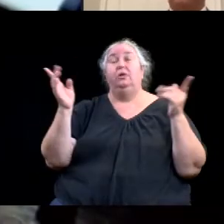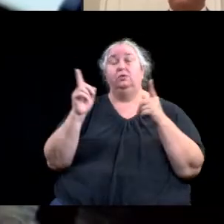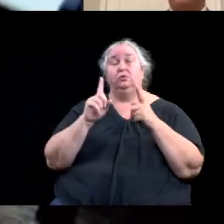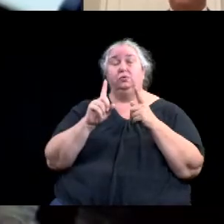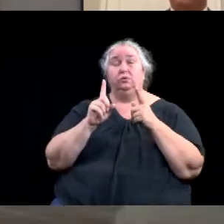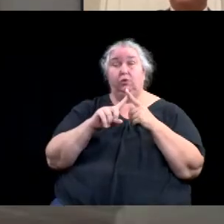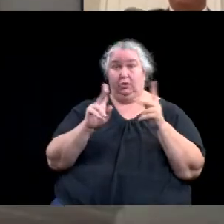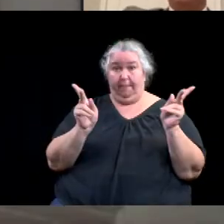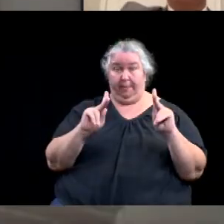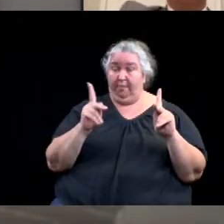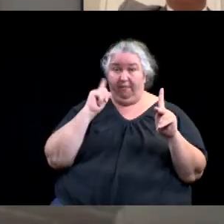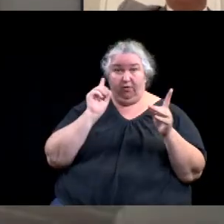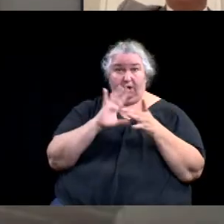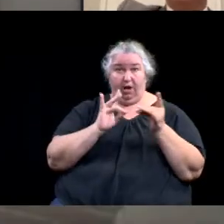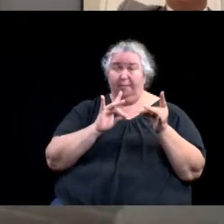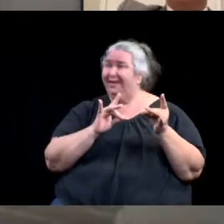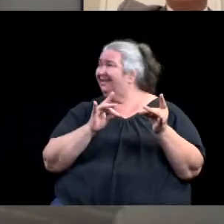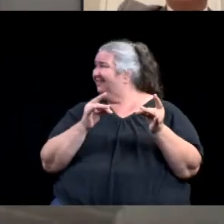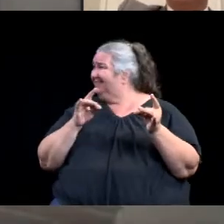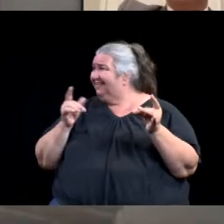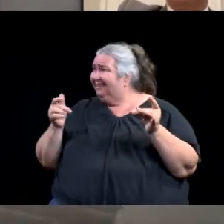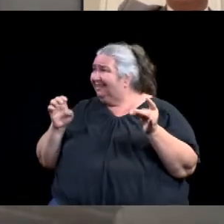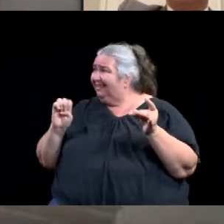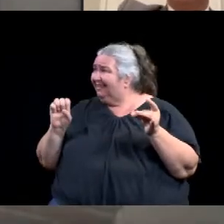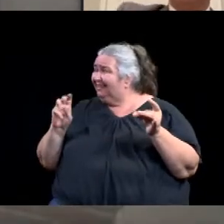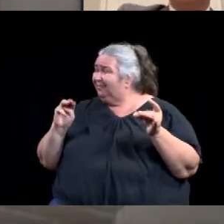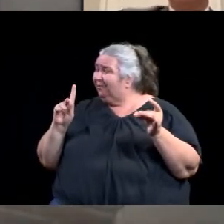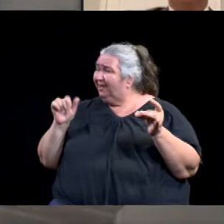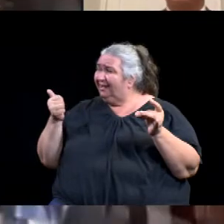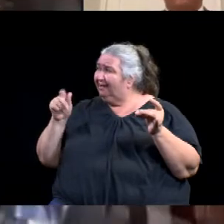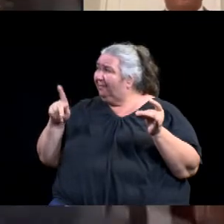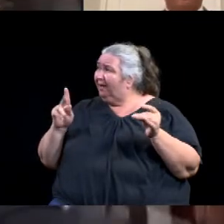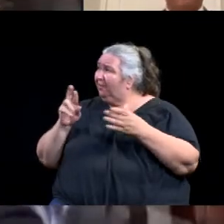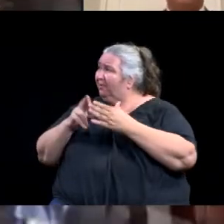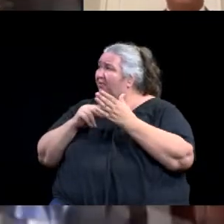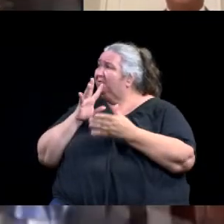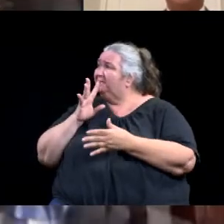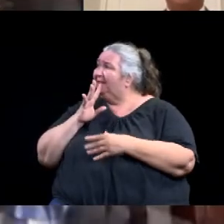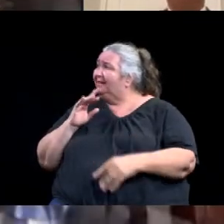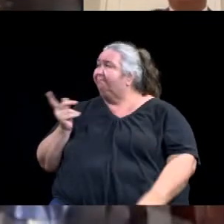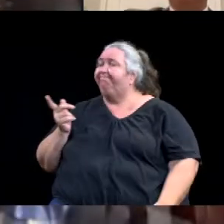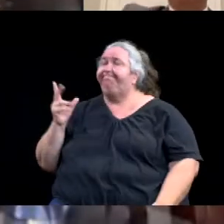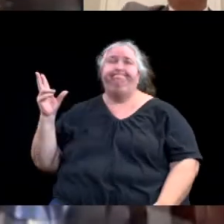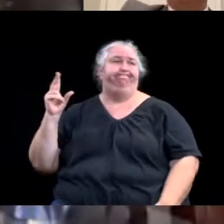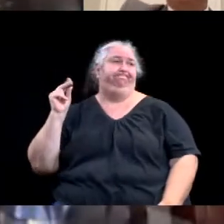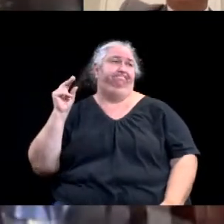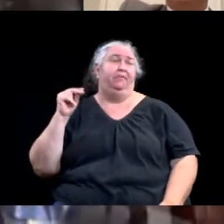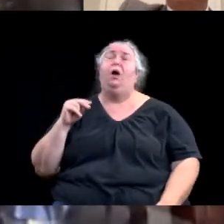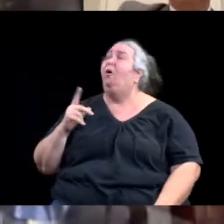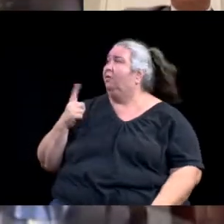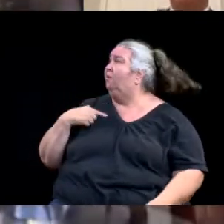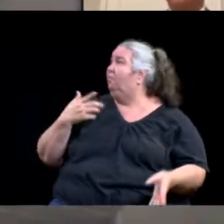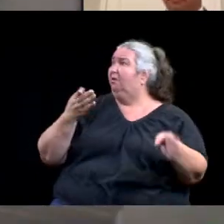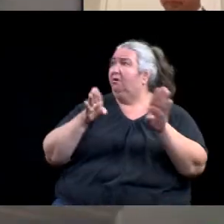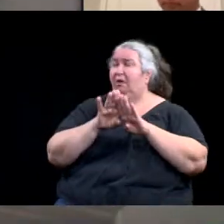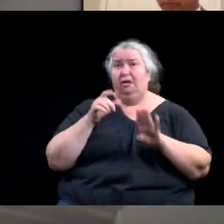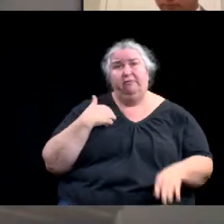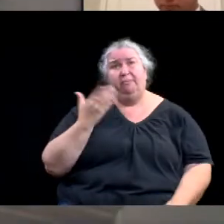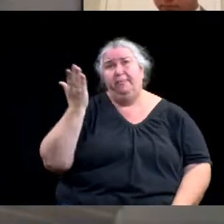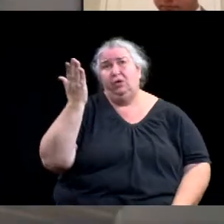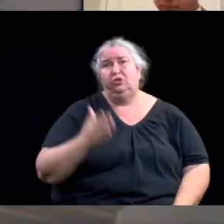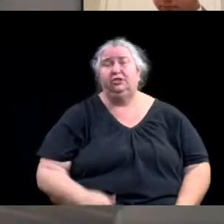public hearing. Is there a motion? Move for approval on first reading. Second. Any discussion?